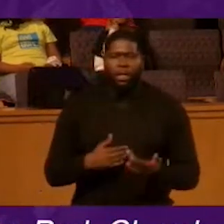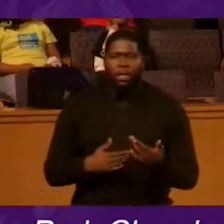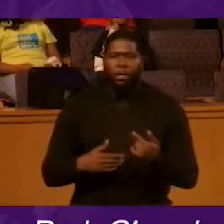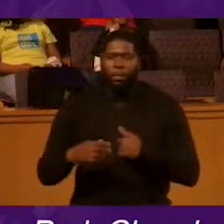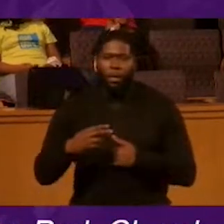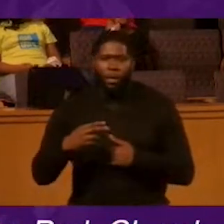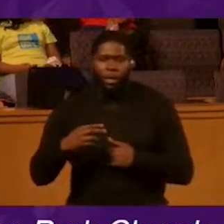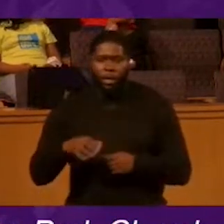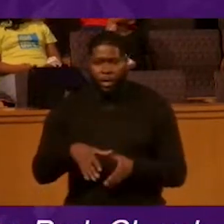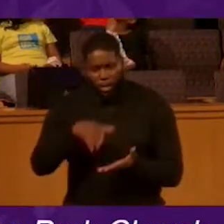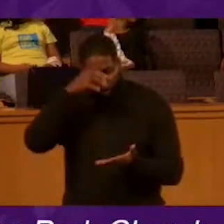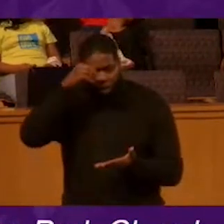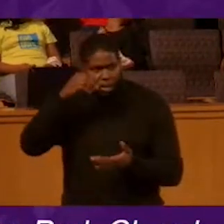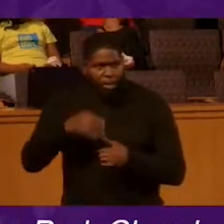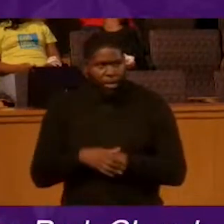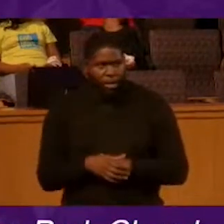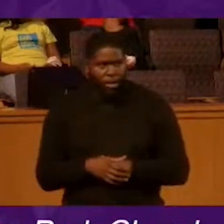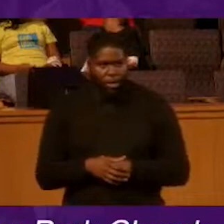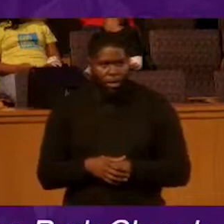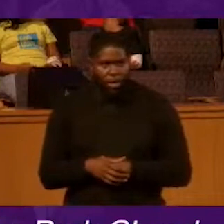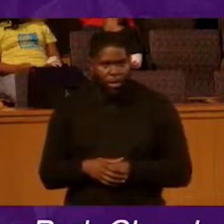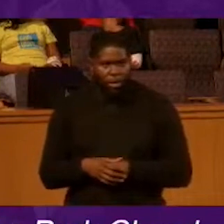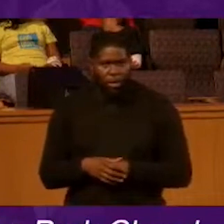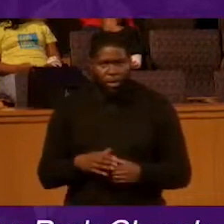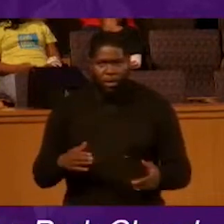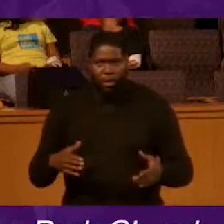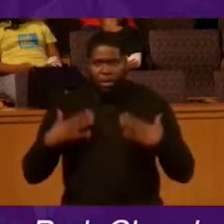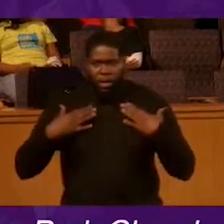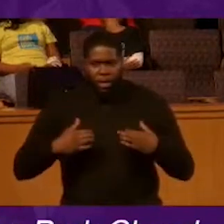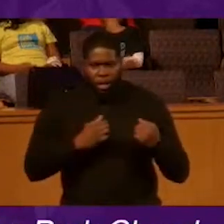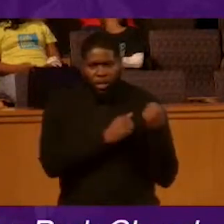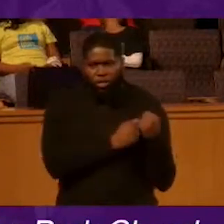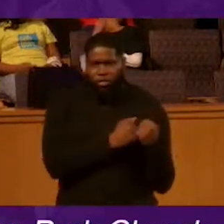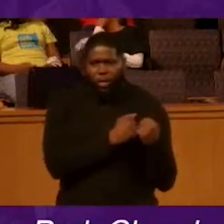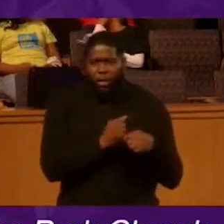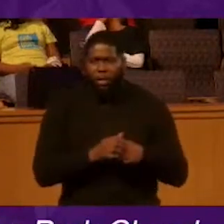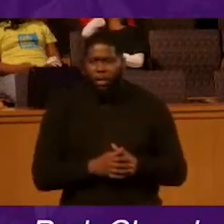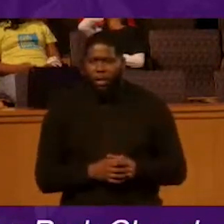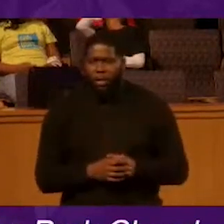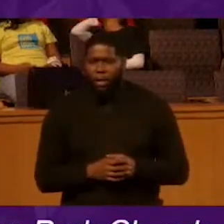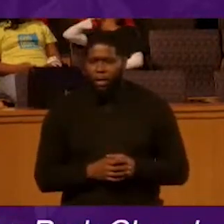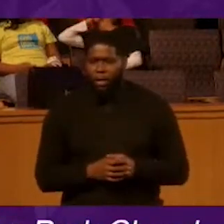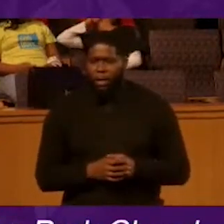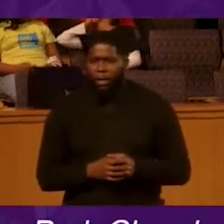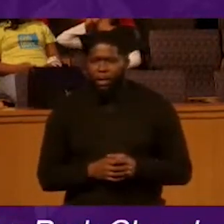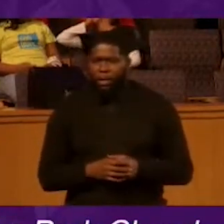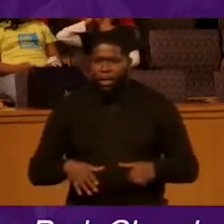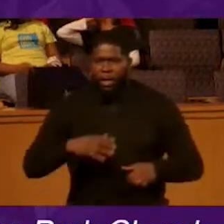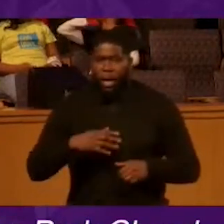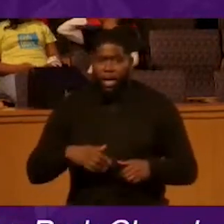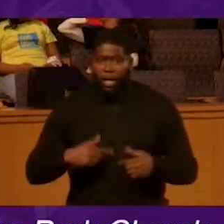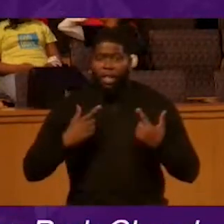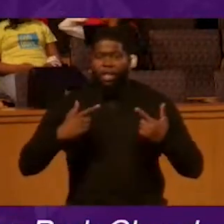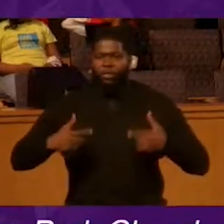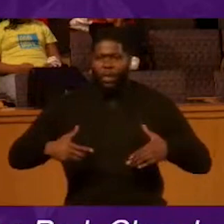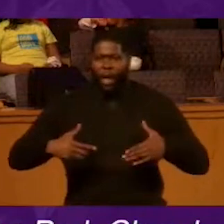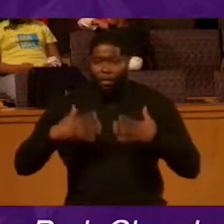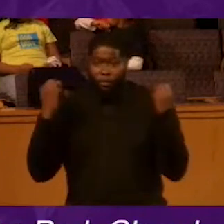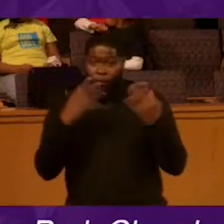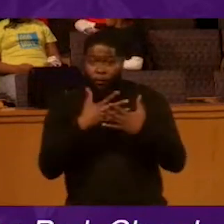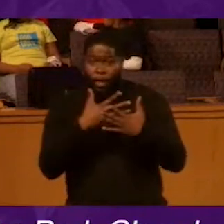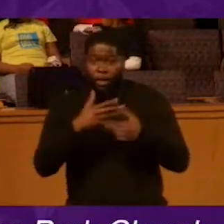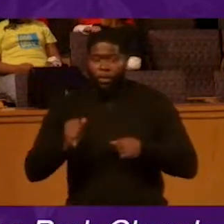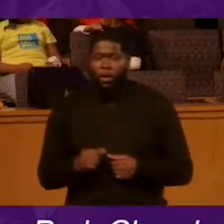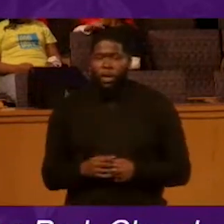study. It says that she is clothed in strength and dignity and laughs without fear of the